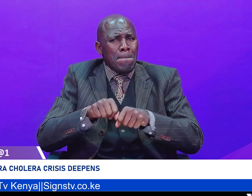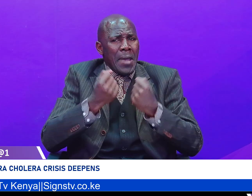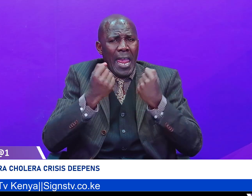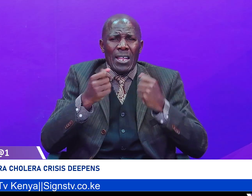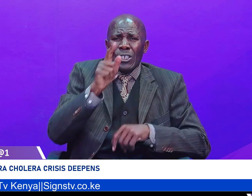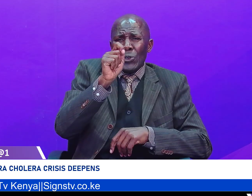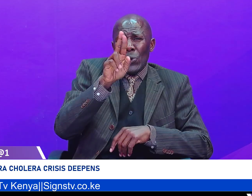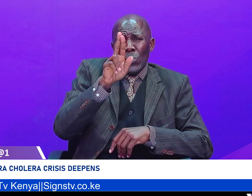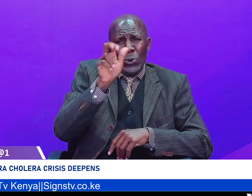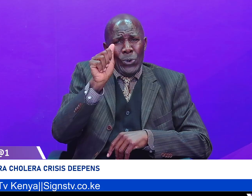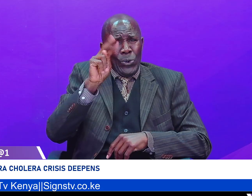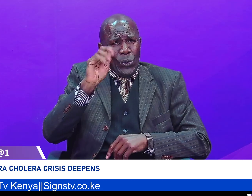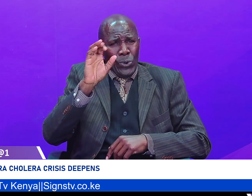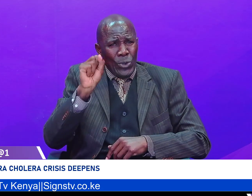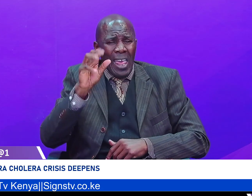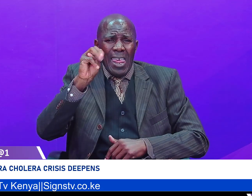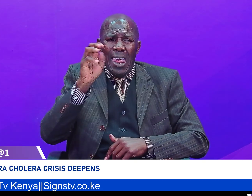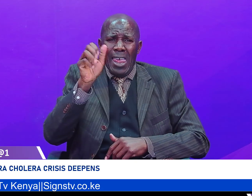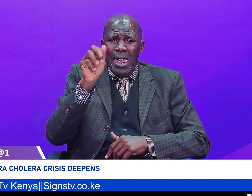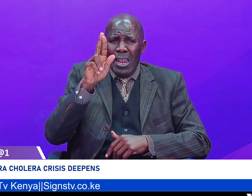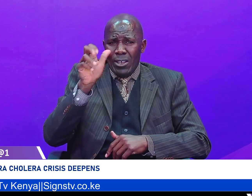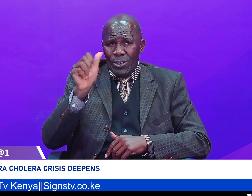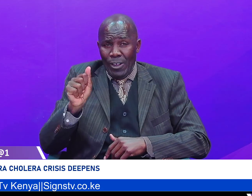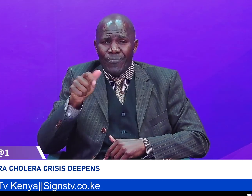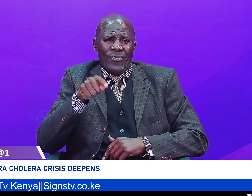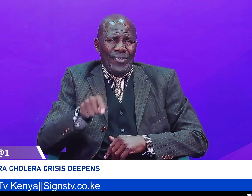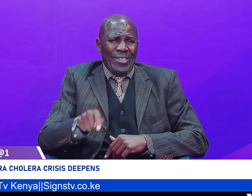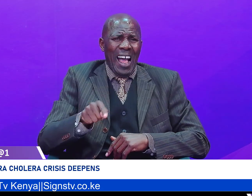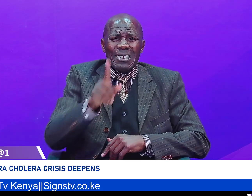cholera outbreak in Transmara.